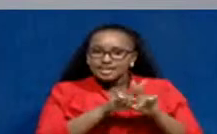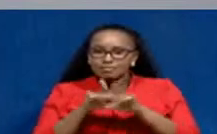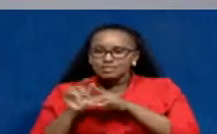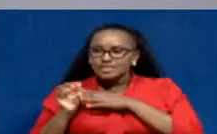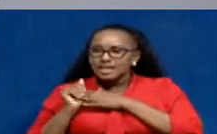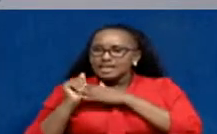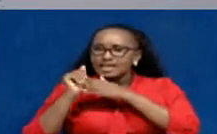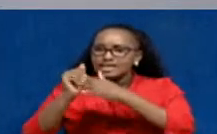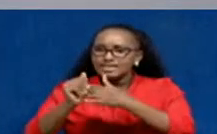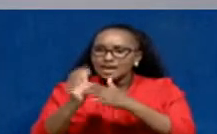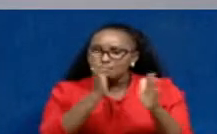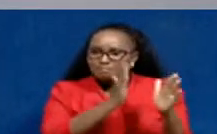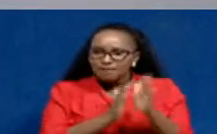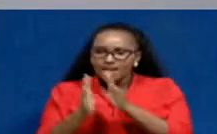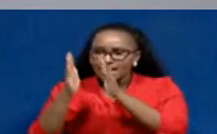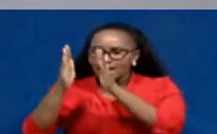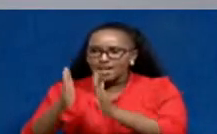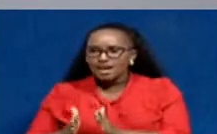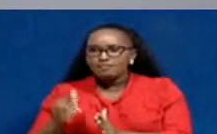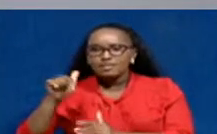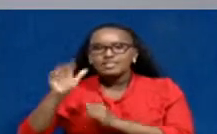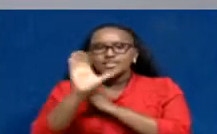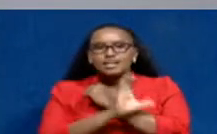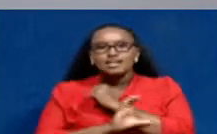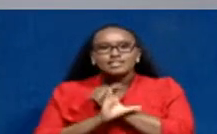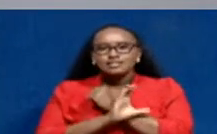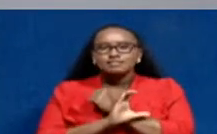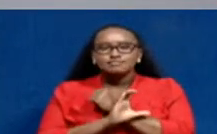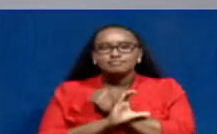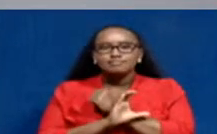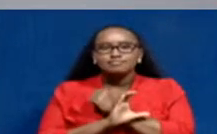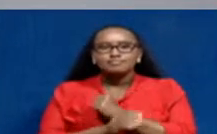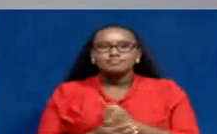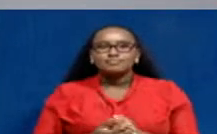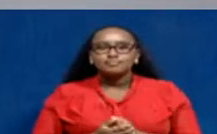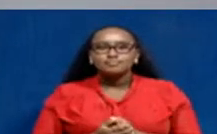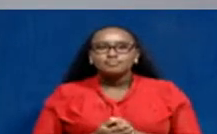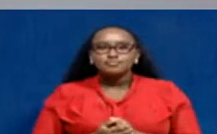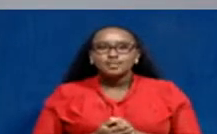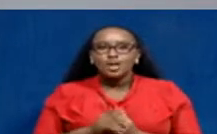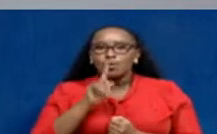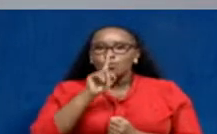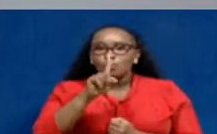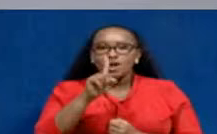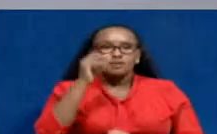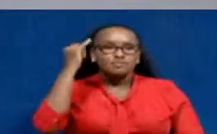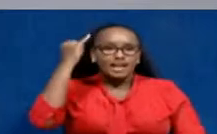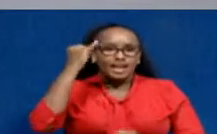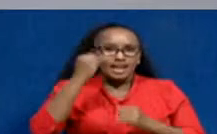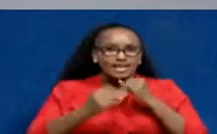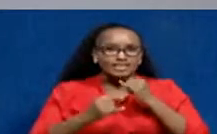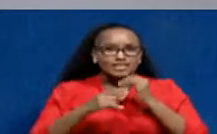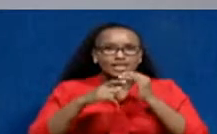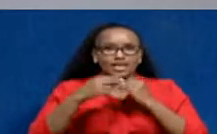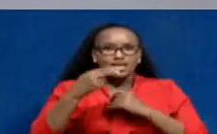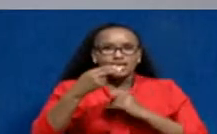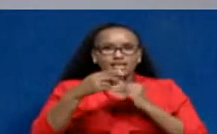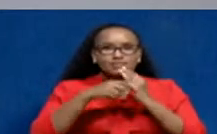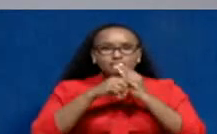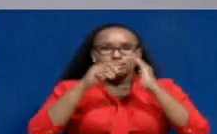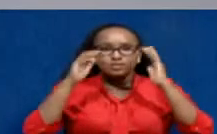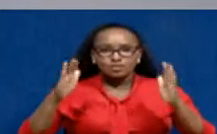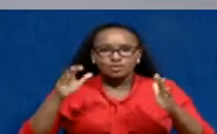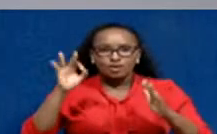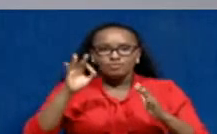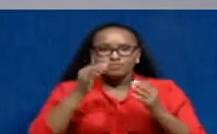leading architect of the modern Kenyan state. As one of the last standing heroes